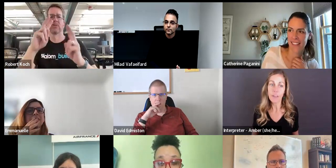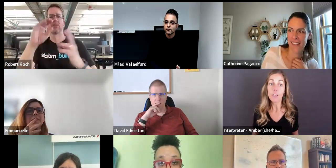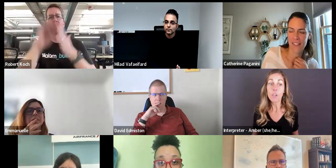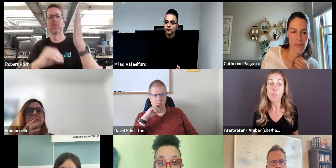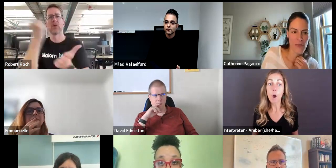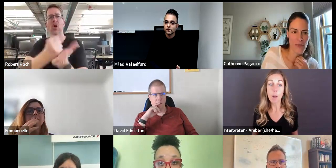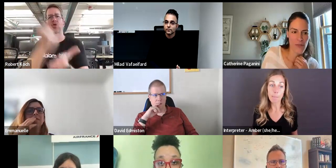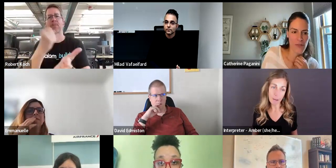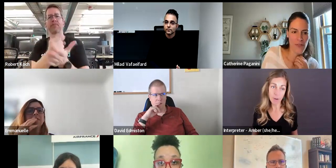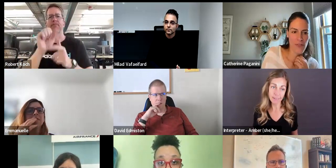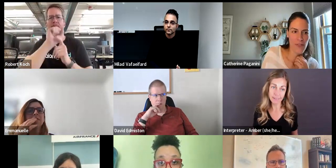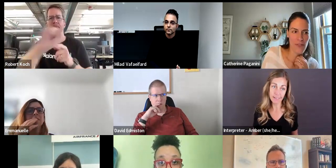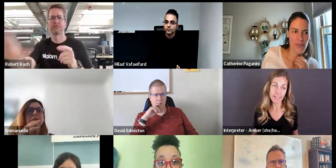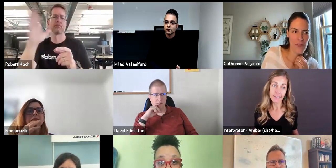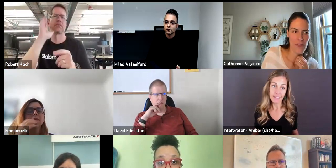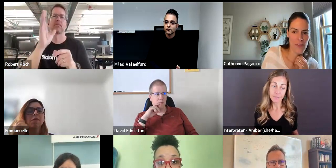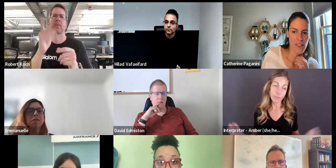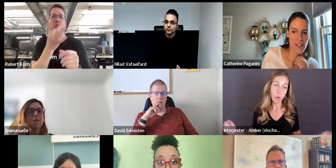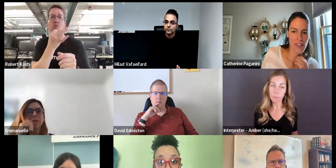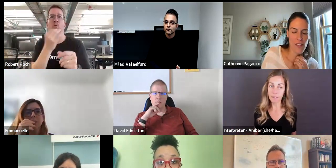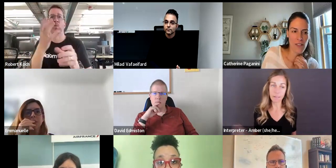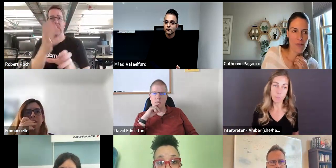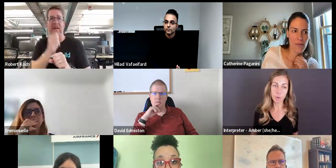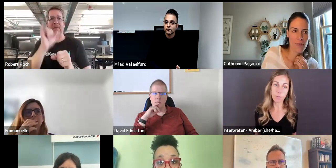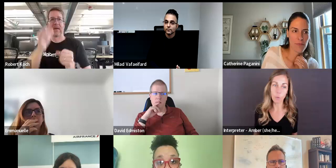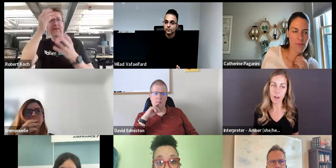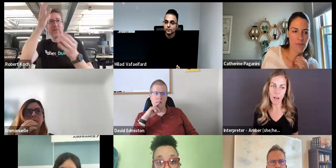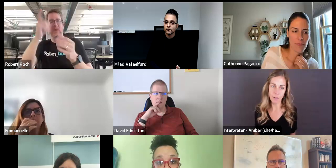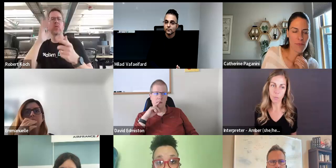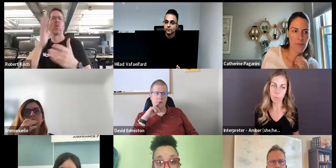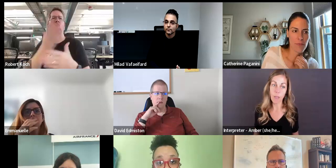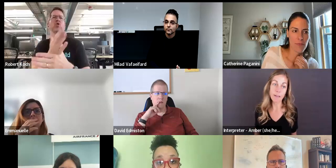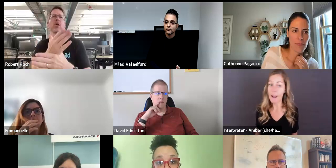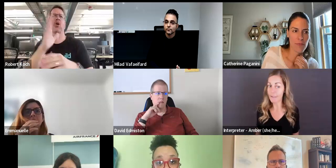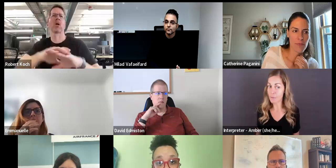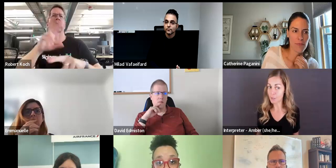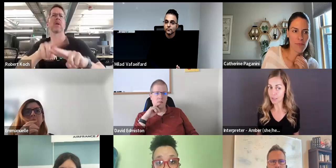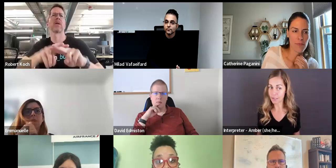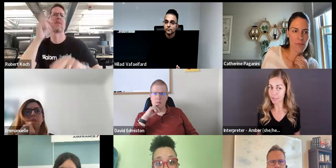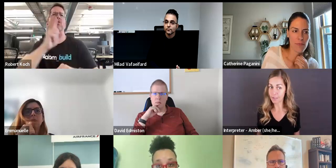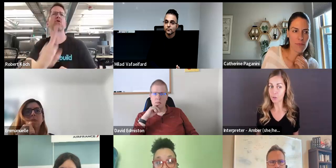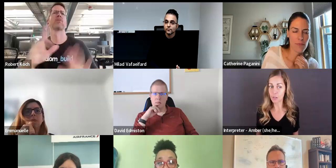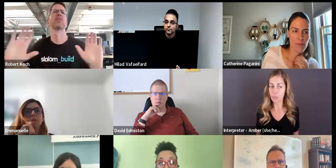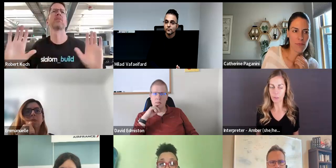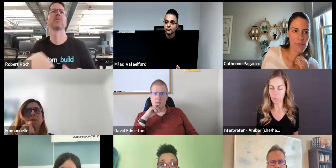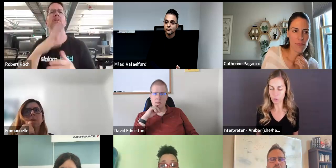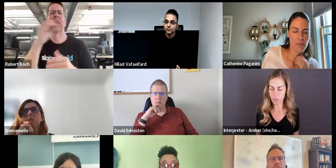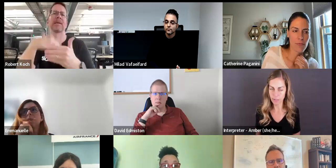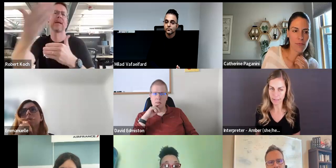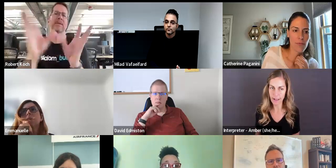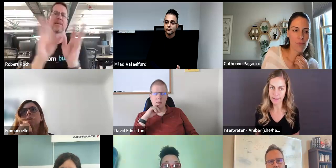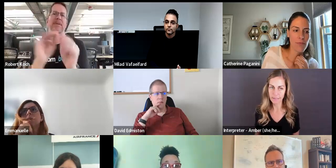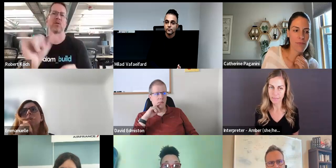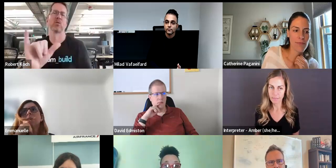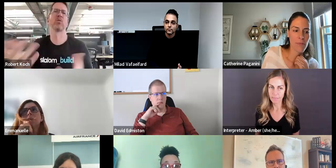CNCF KubeCon Paris form gets approved or whatnot, and that information gets shared with us, we'll share it